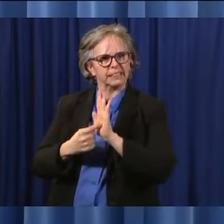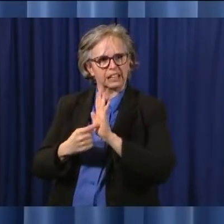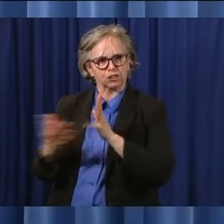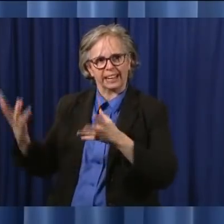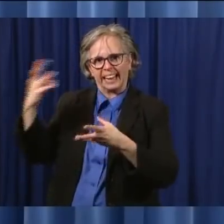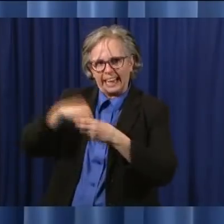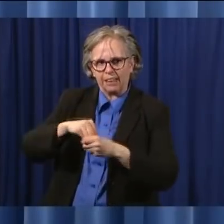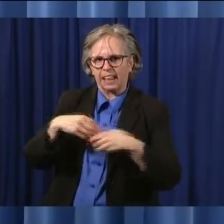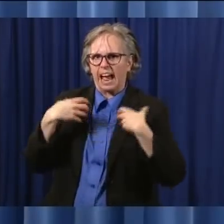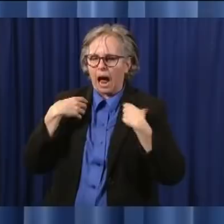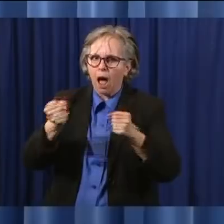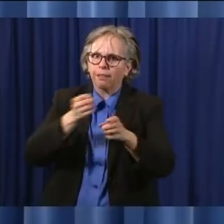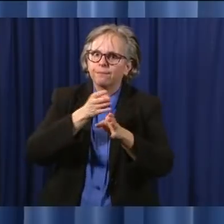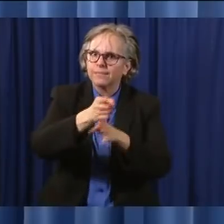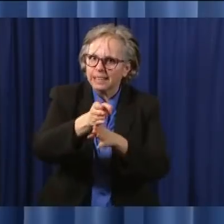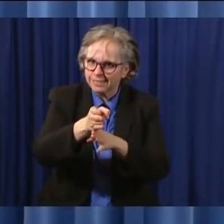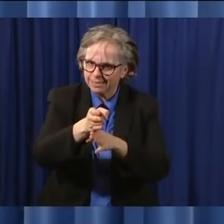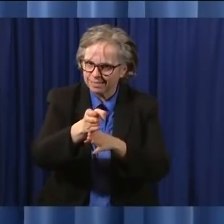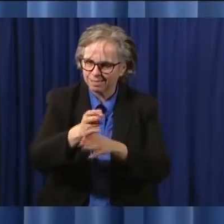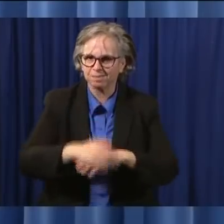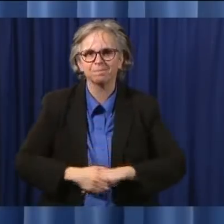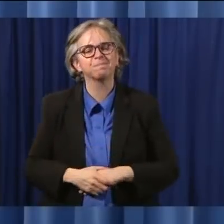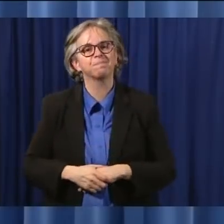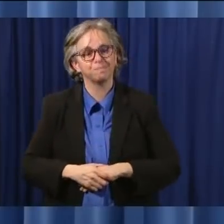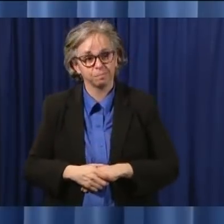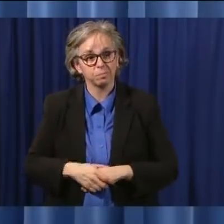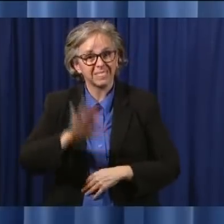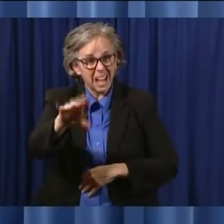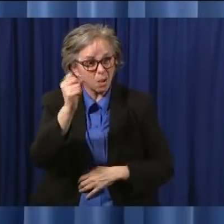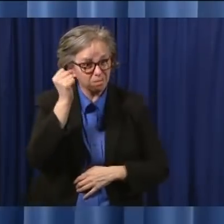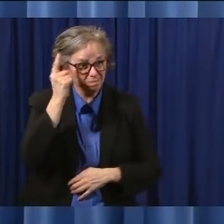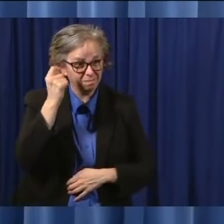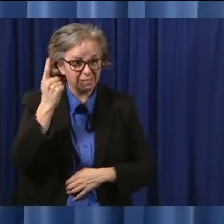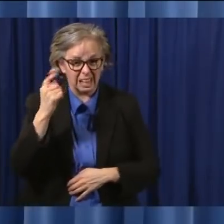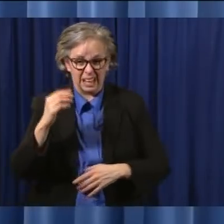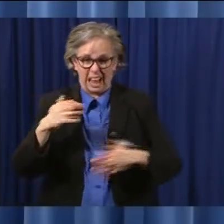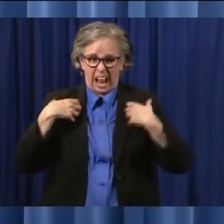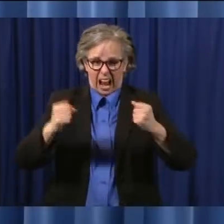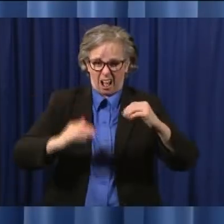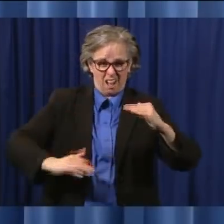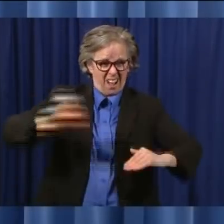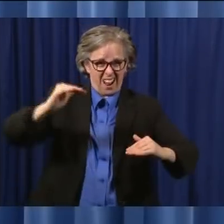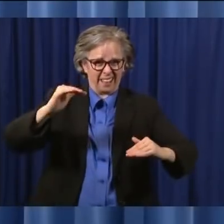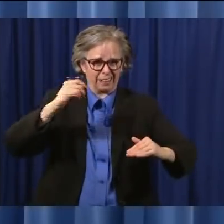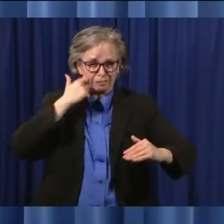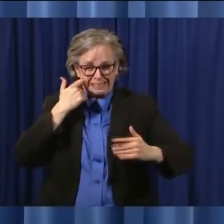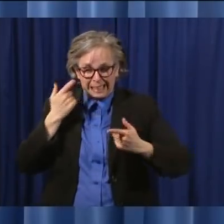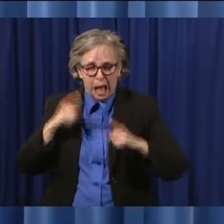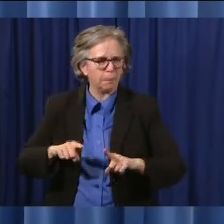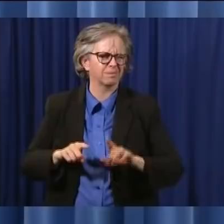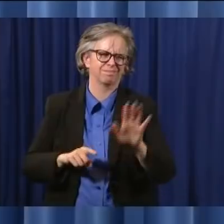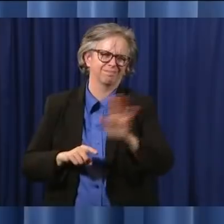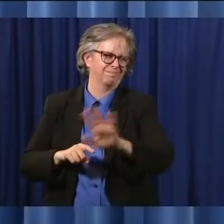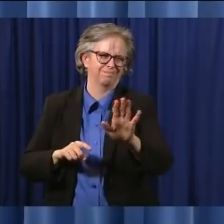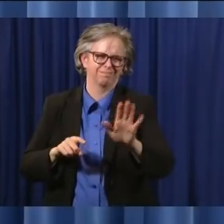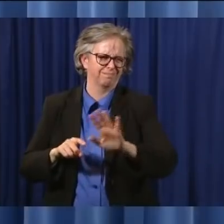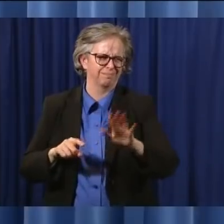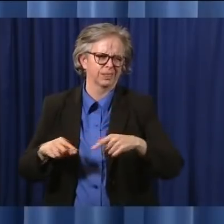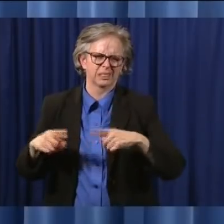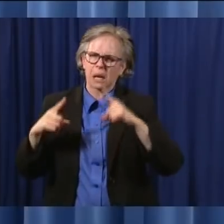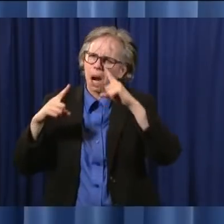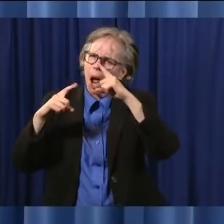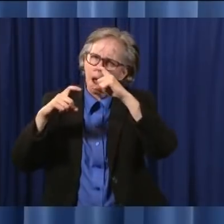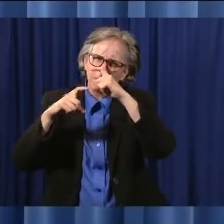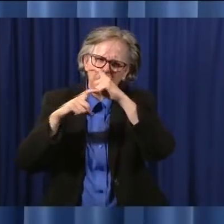Now, health disparities did not occur overnight. They are complex